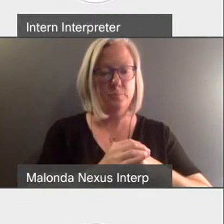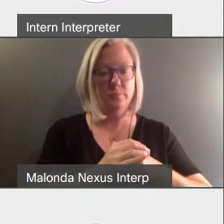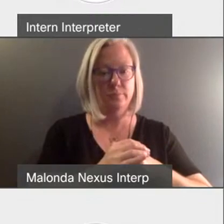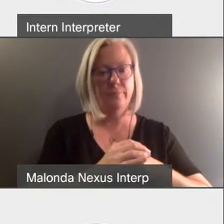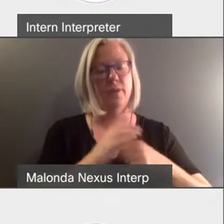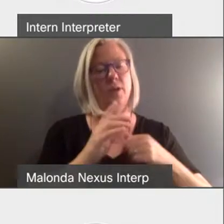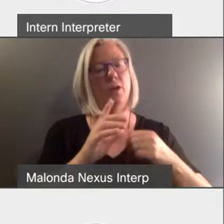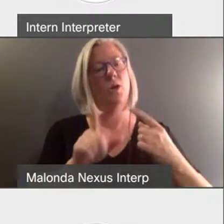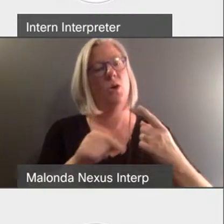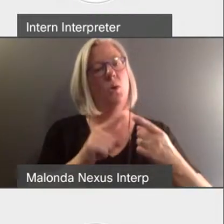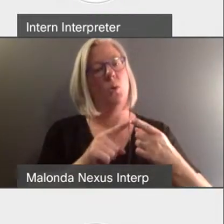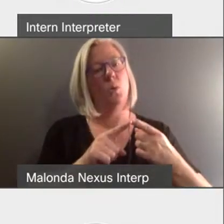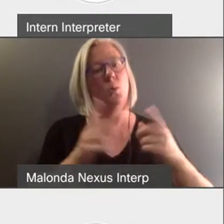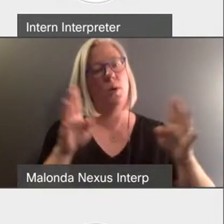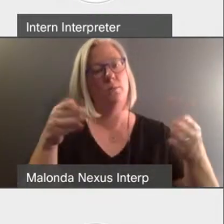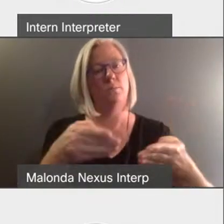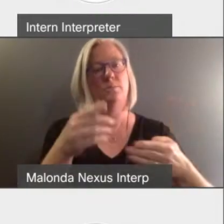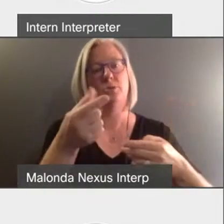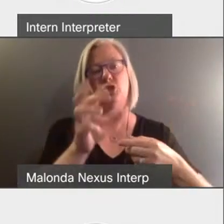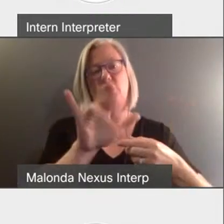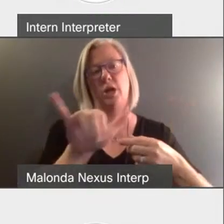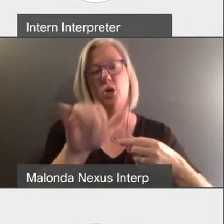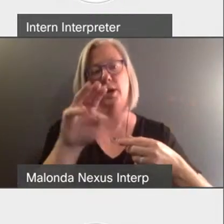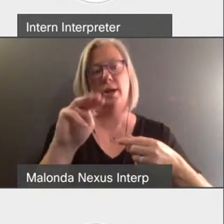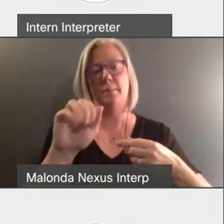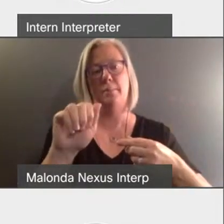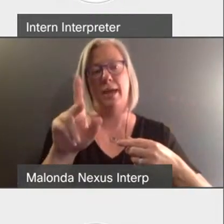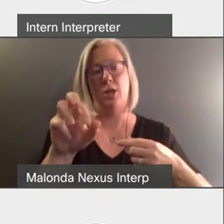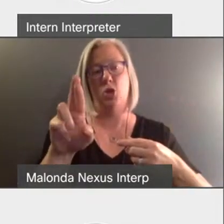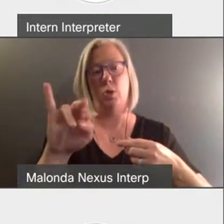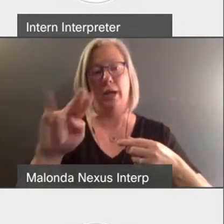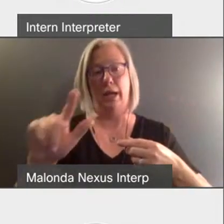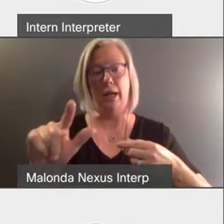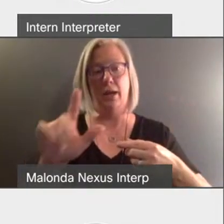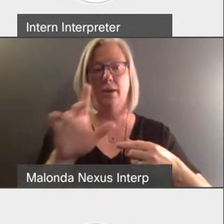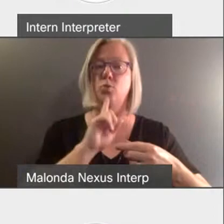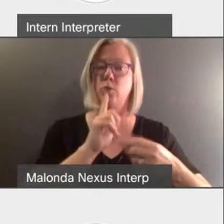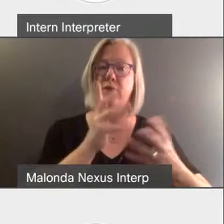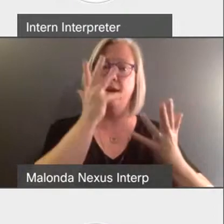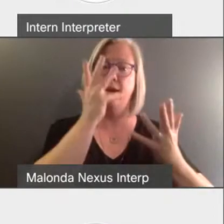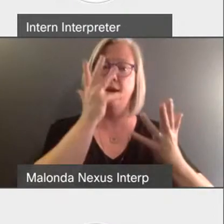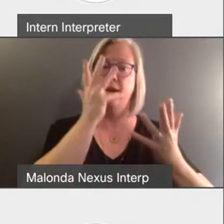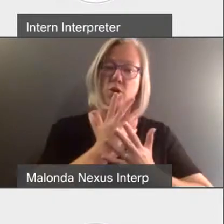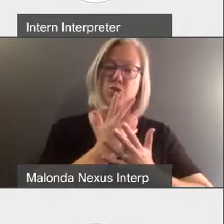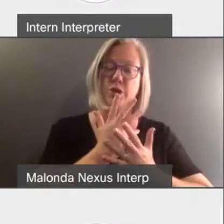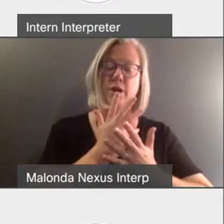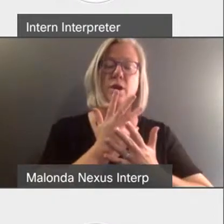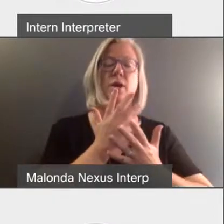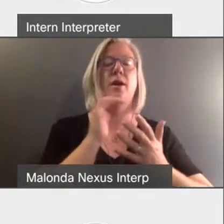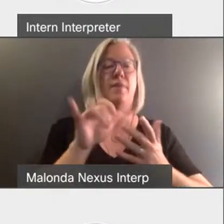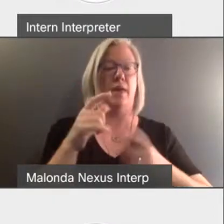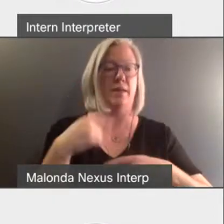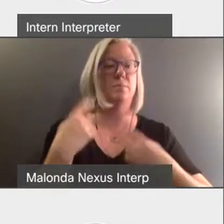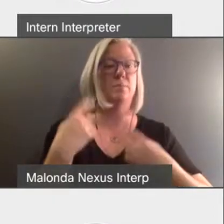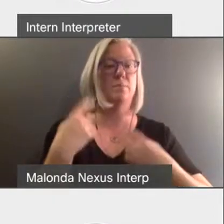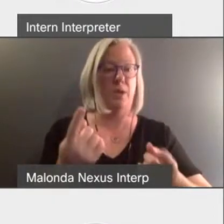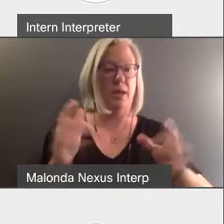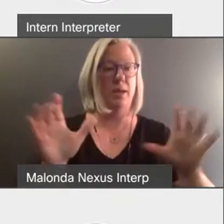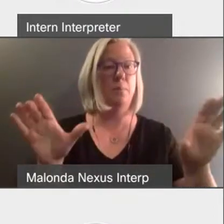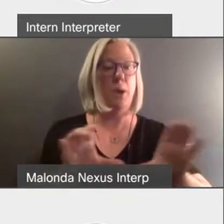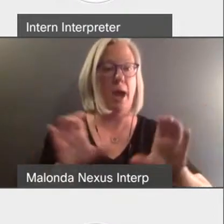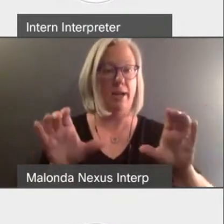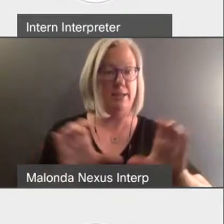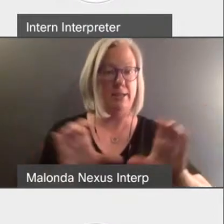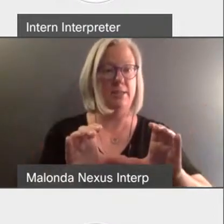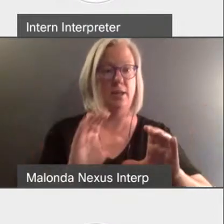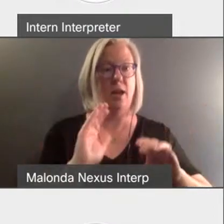When it comes to gerrymandering, it's very unfortunate that it's been practice